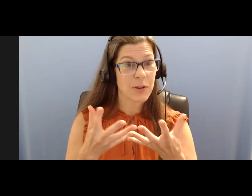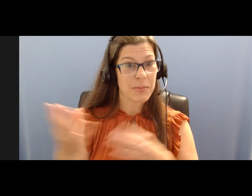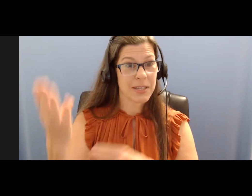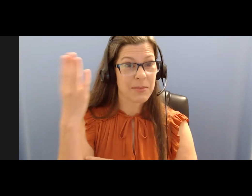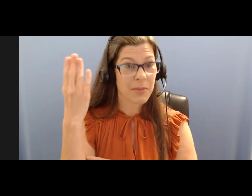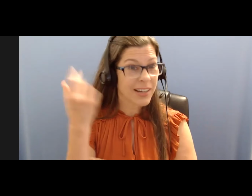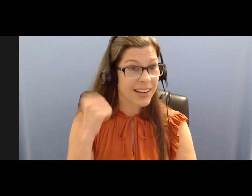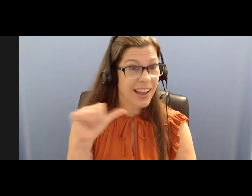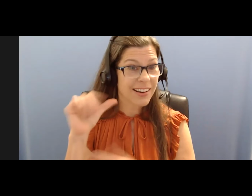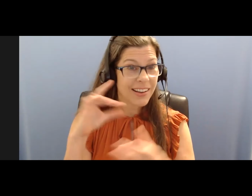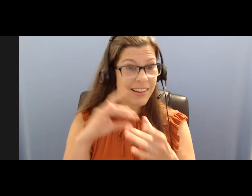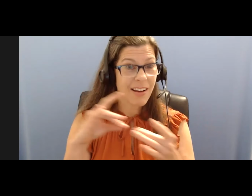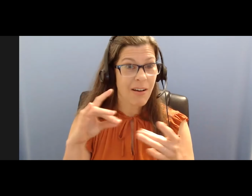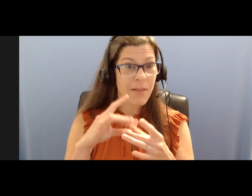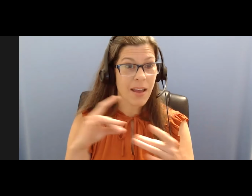Anything?